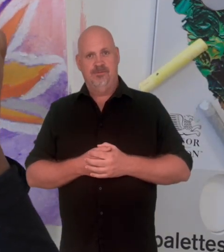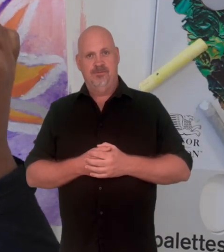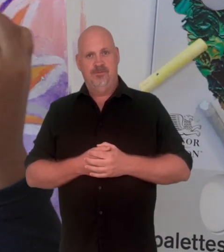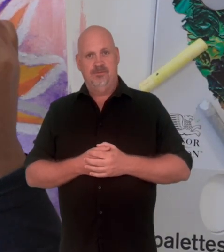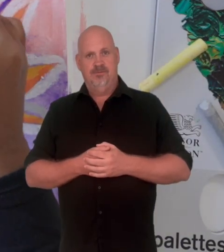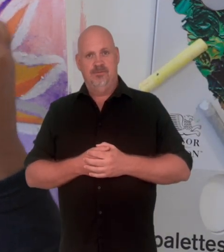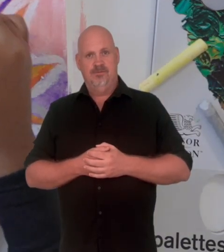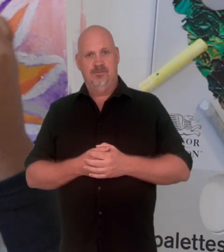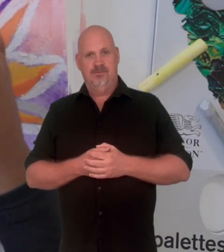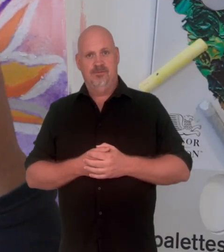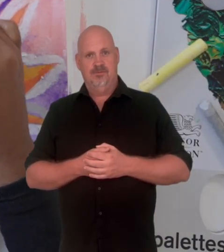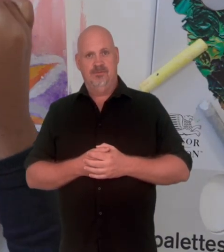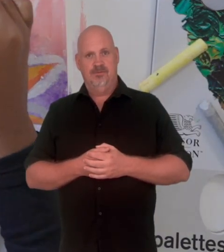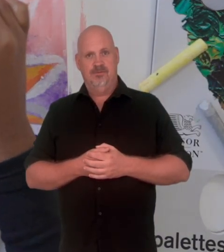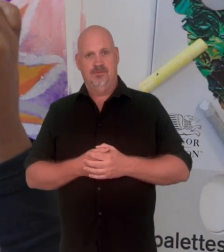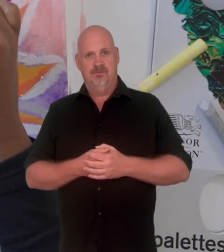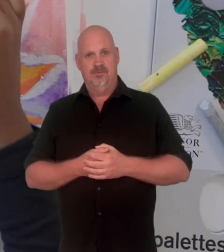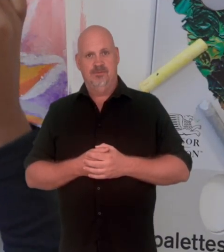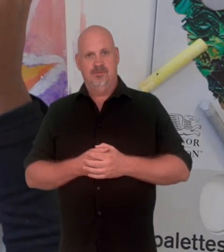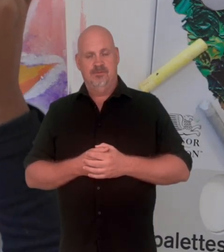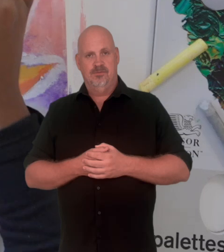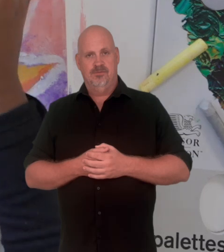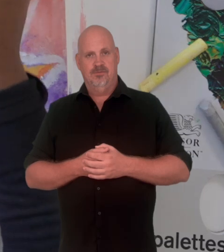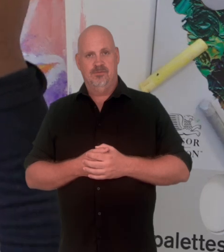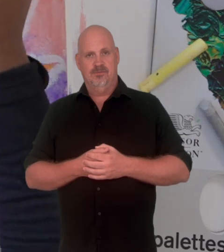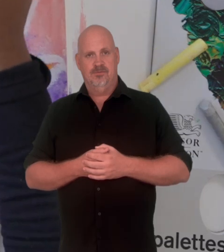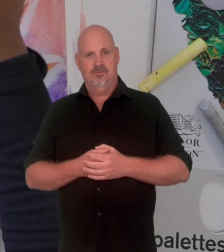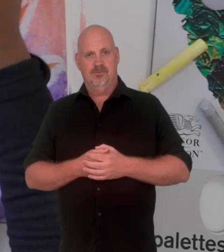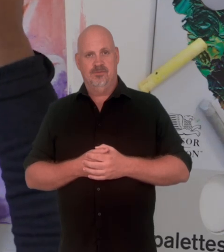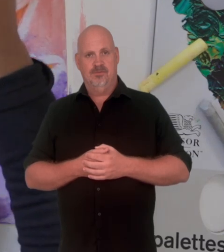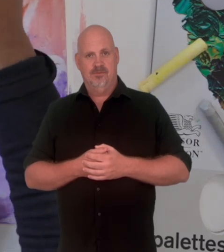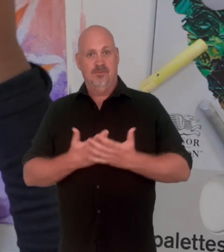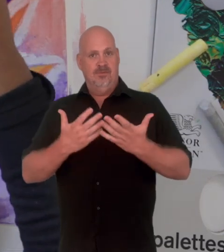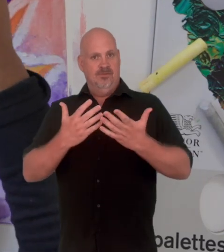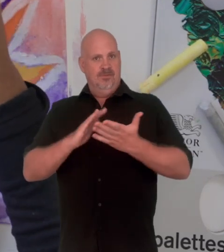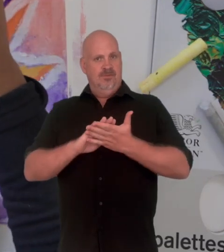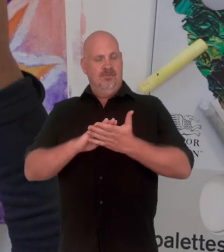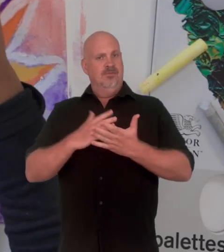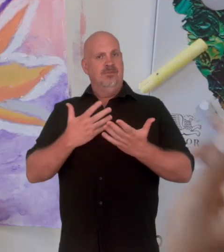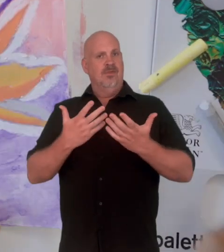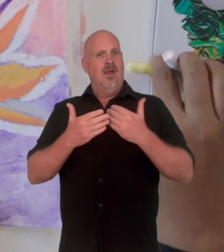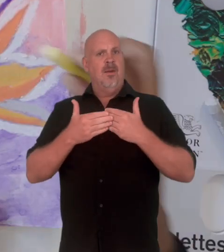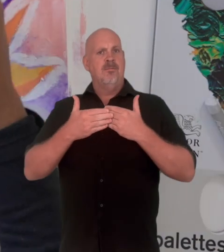And with this, it becomes a lot more than just painting a flower. It just becomes